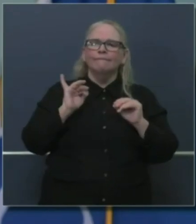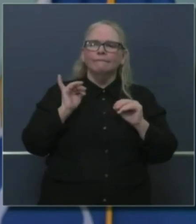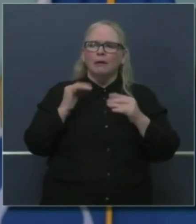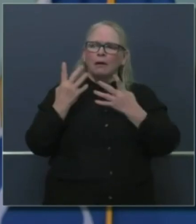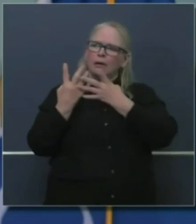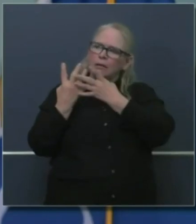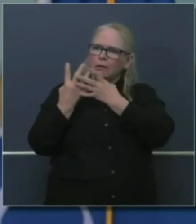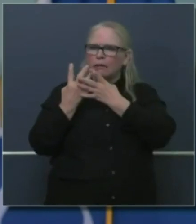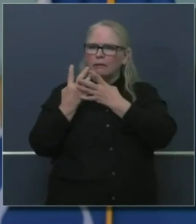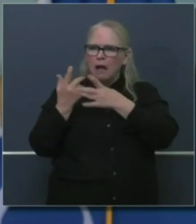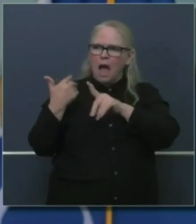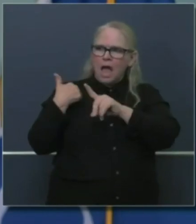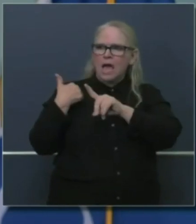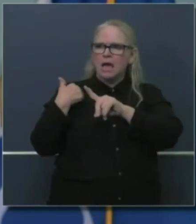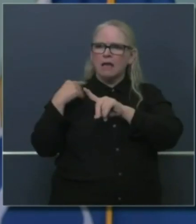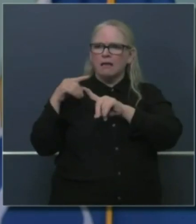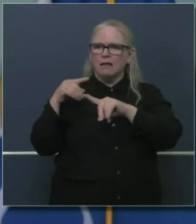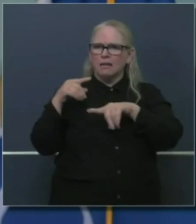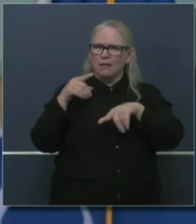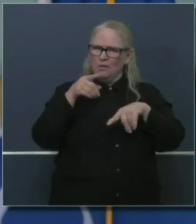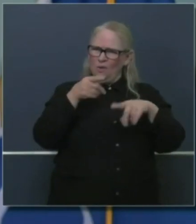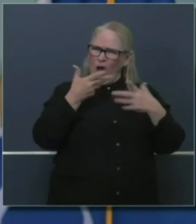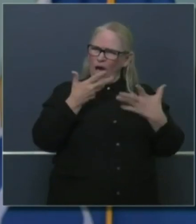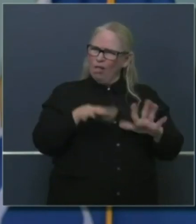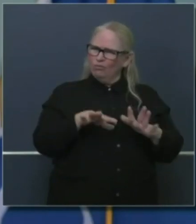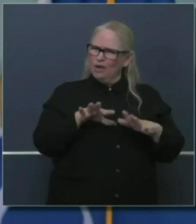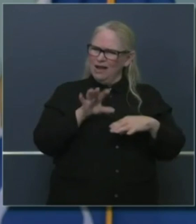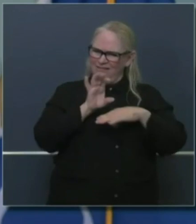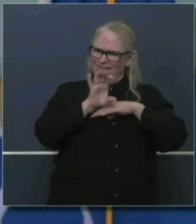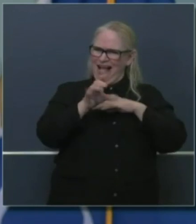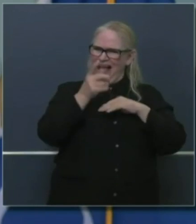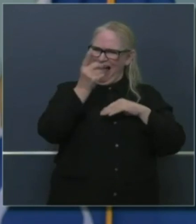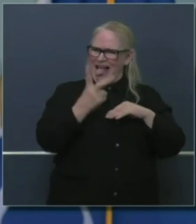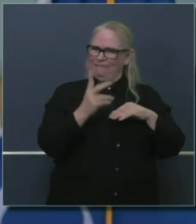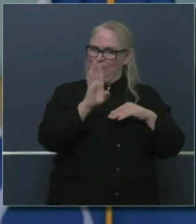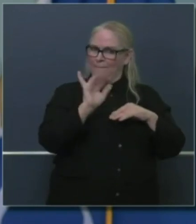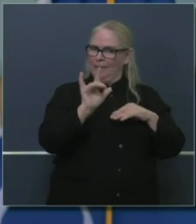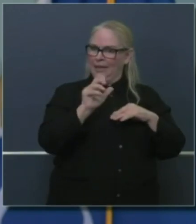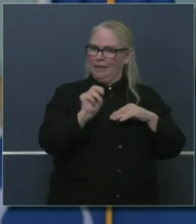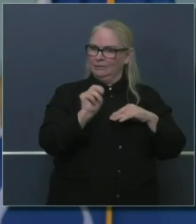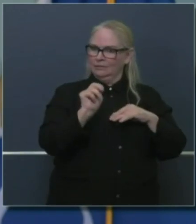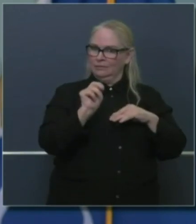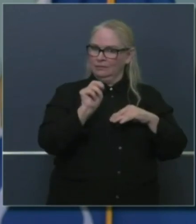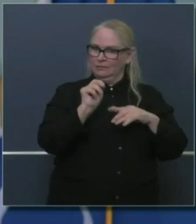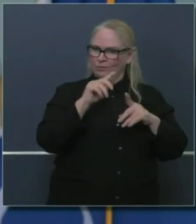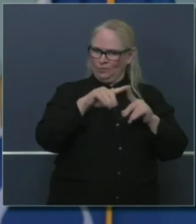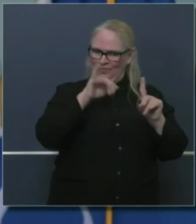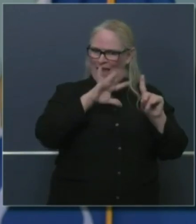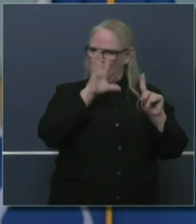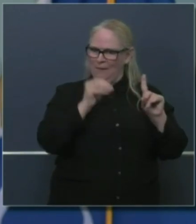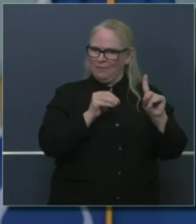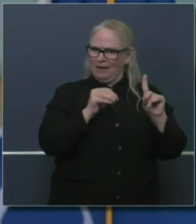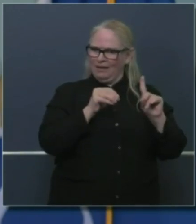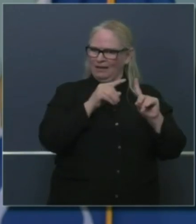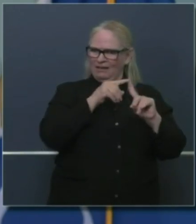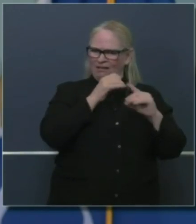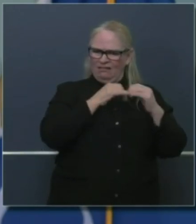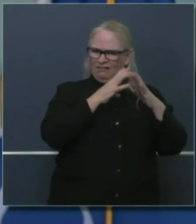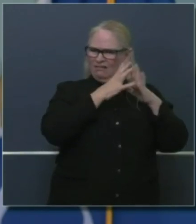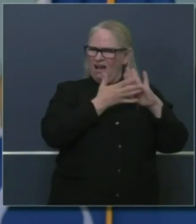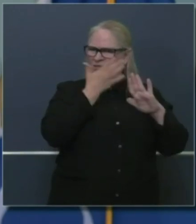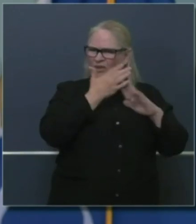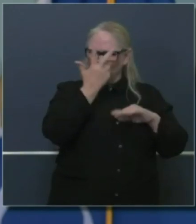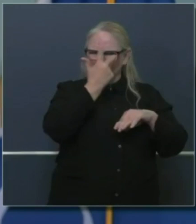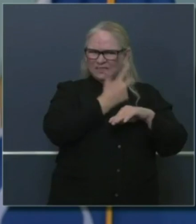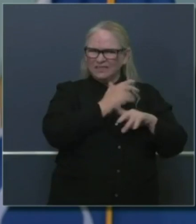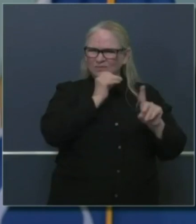$500 million to a company that has been in business just 3 days? Yeah, and that money was brought back, as you know well, and not a dime